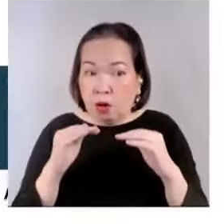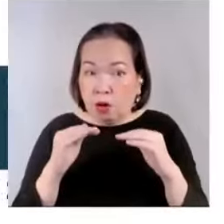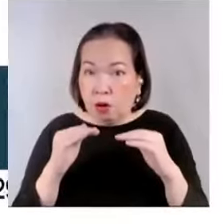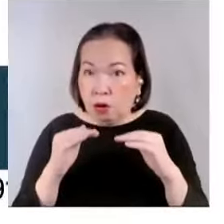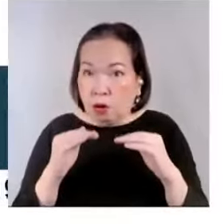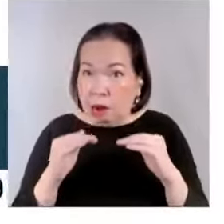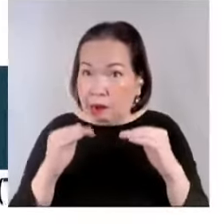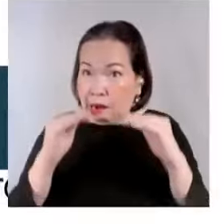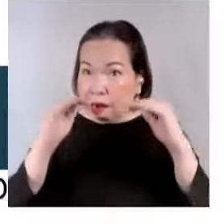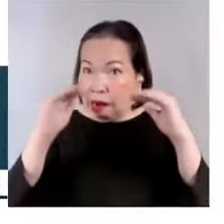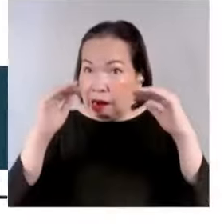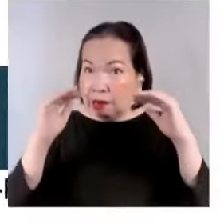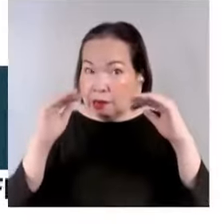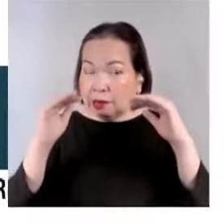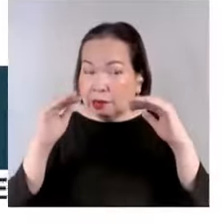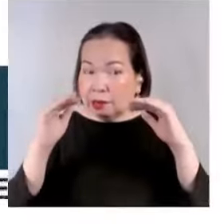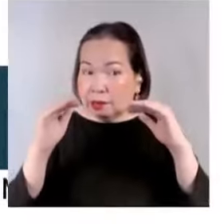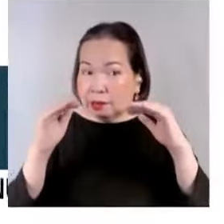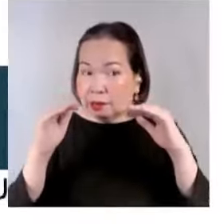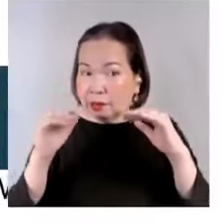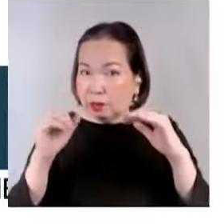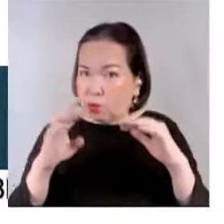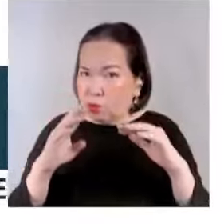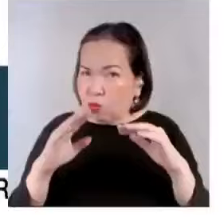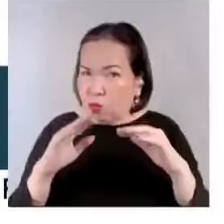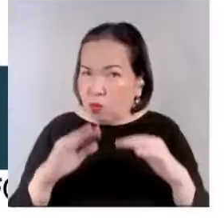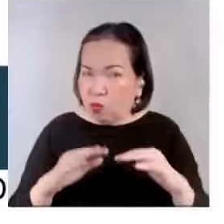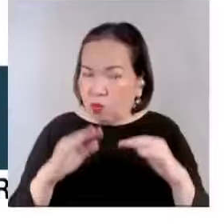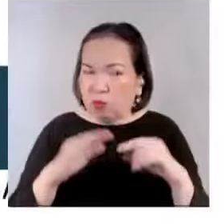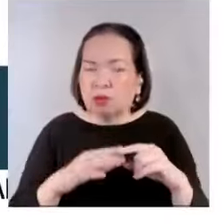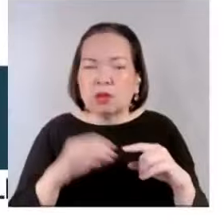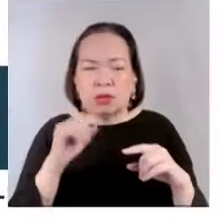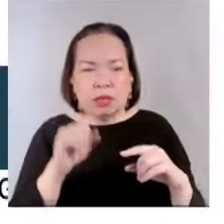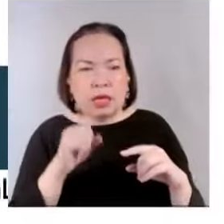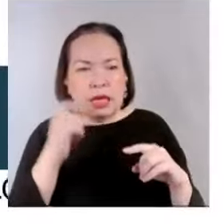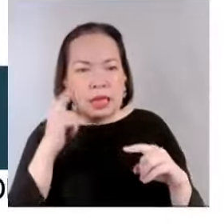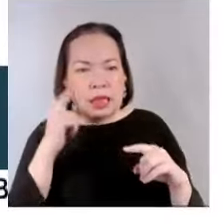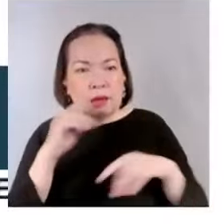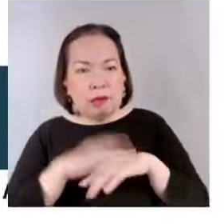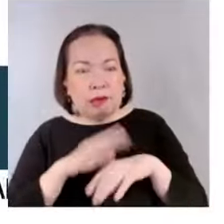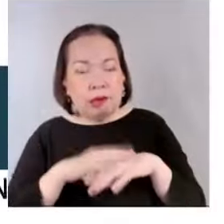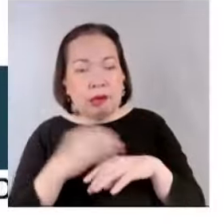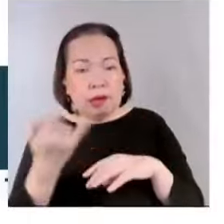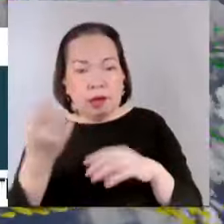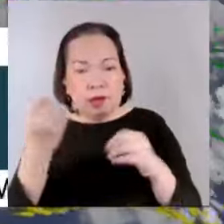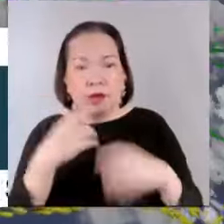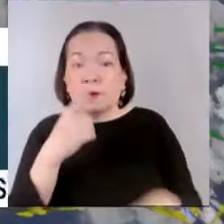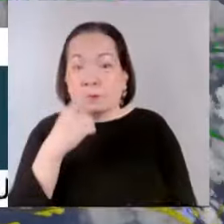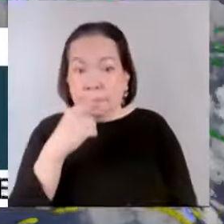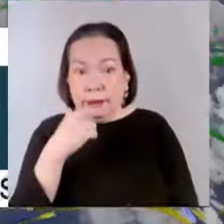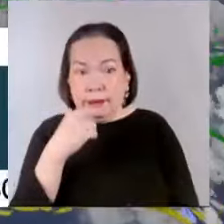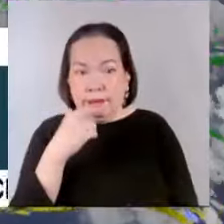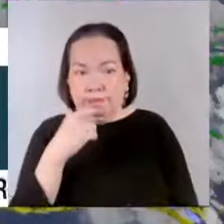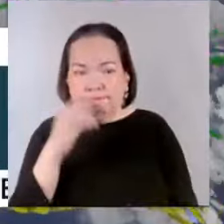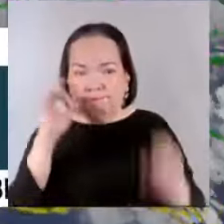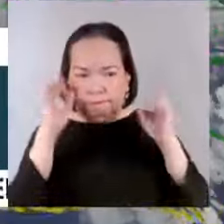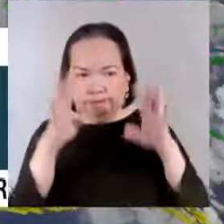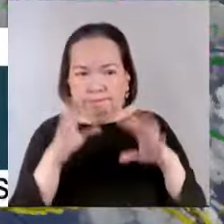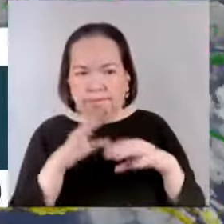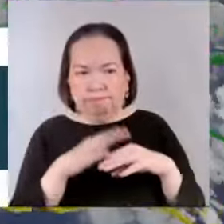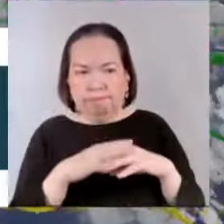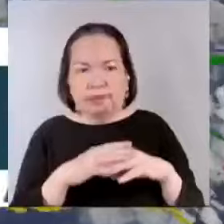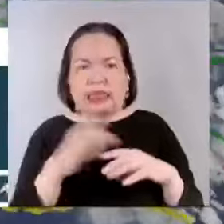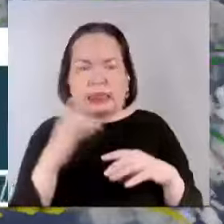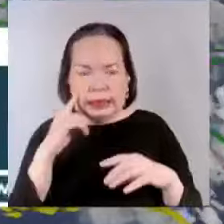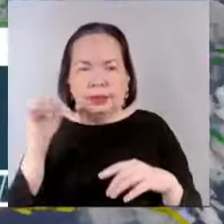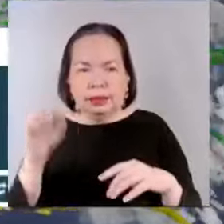next 2 to 3 hours, Veronica? Yeah, so the highest warning that we have is red warning, so there's a high chance that in the